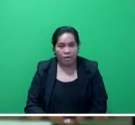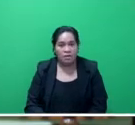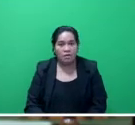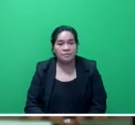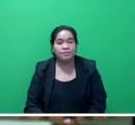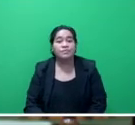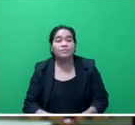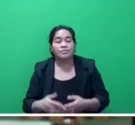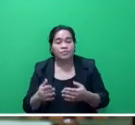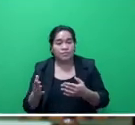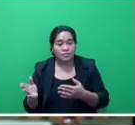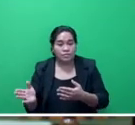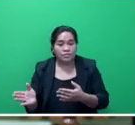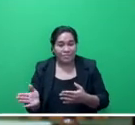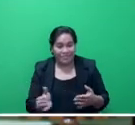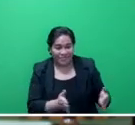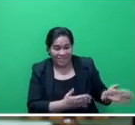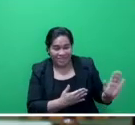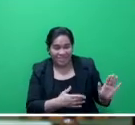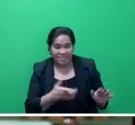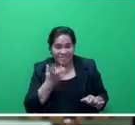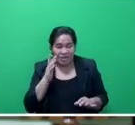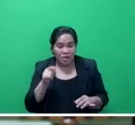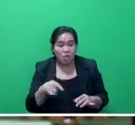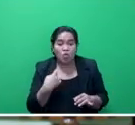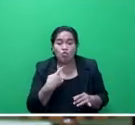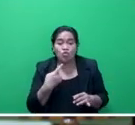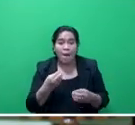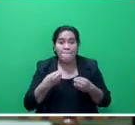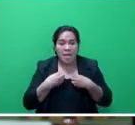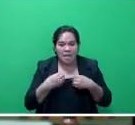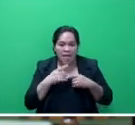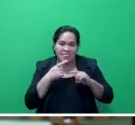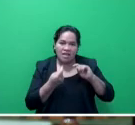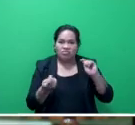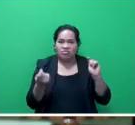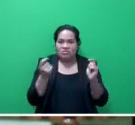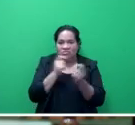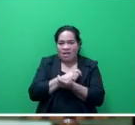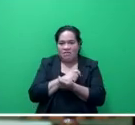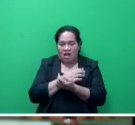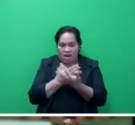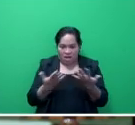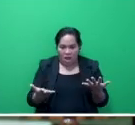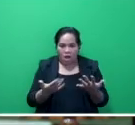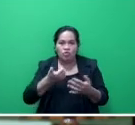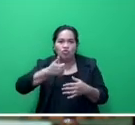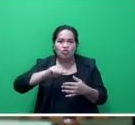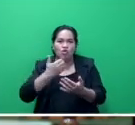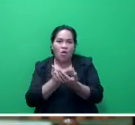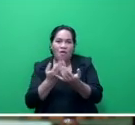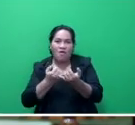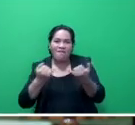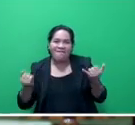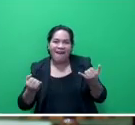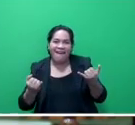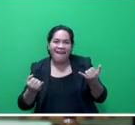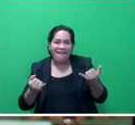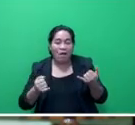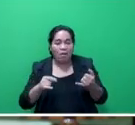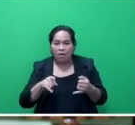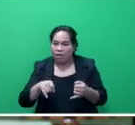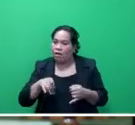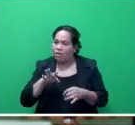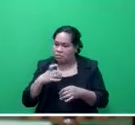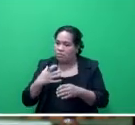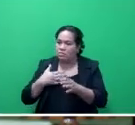businesses that were able to quickly adapt and incorporate online trading and digital payment platforms during this pandemic have fared significantly better than ones